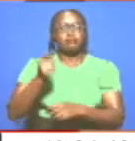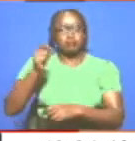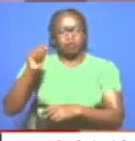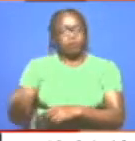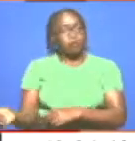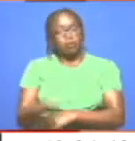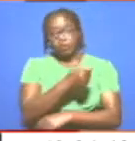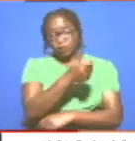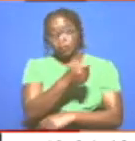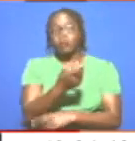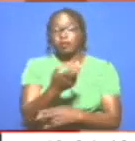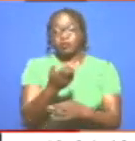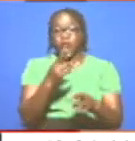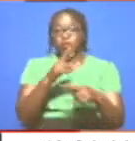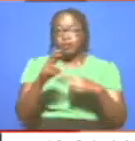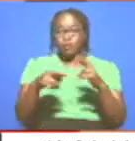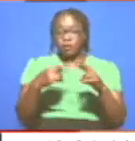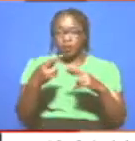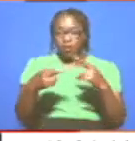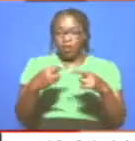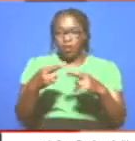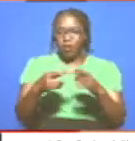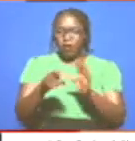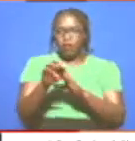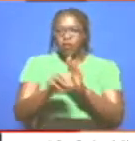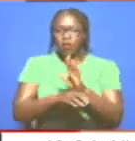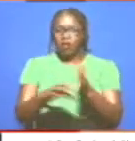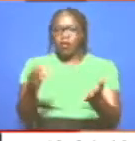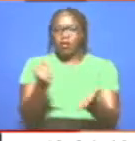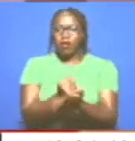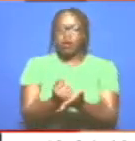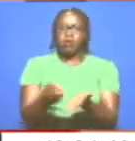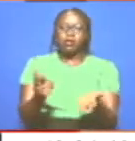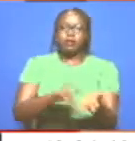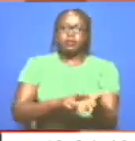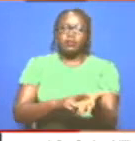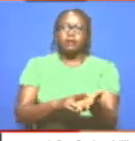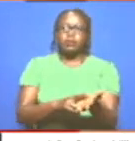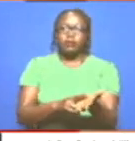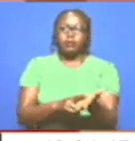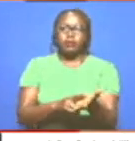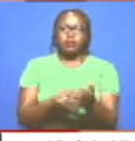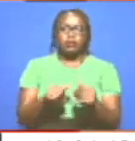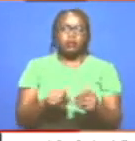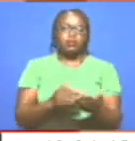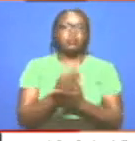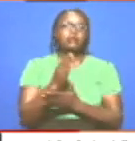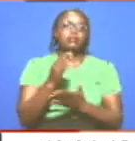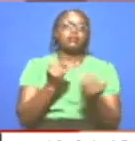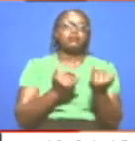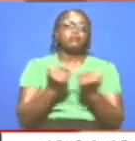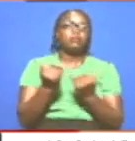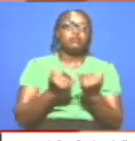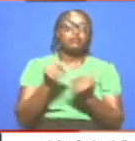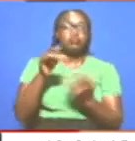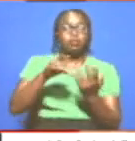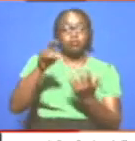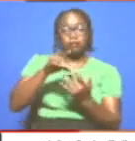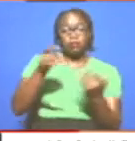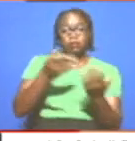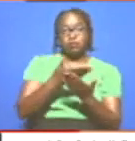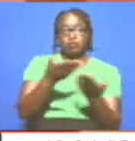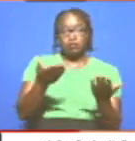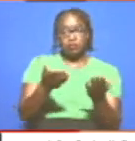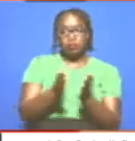constitution. It was adopted, and also the registration of the counties that has been ensured. And on Saturday, they held the elections, and a new board